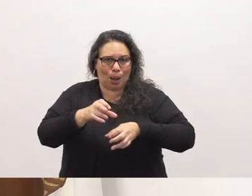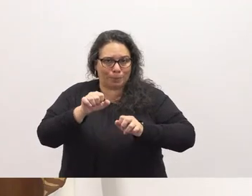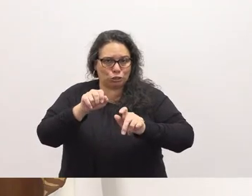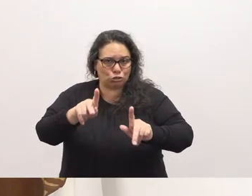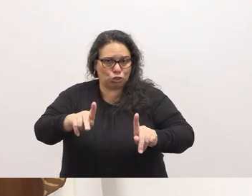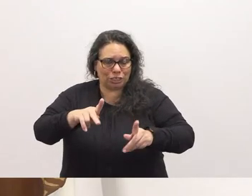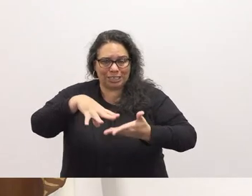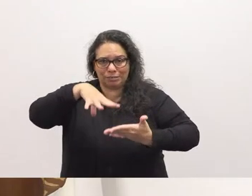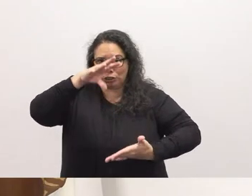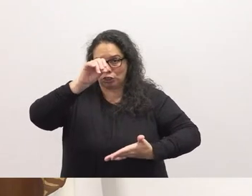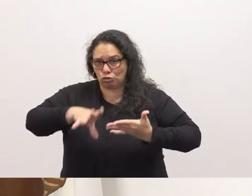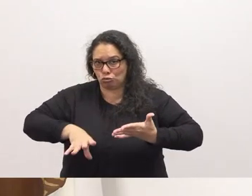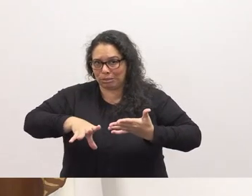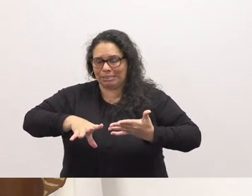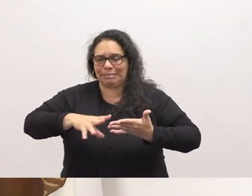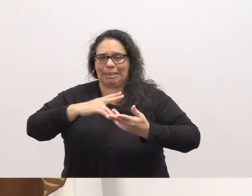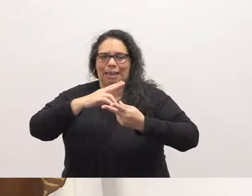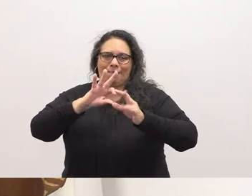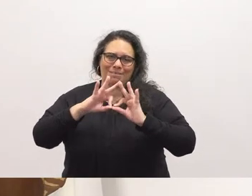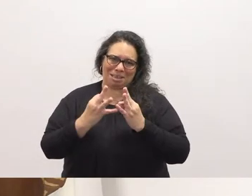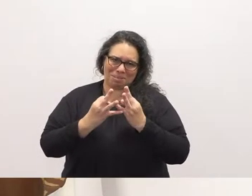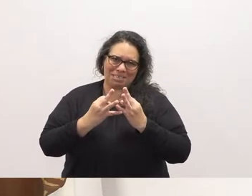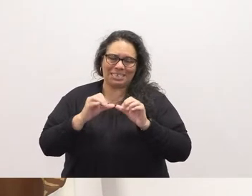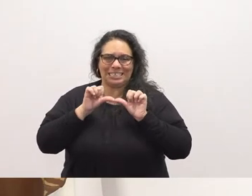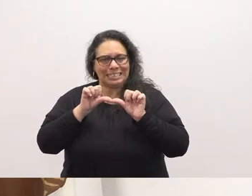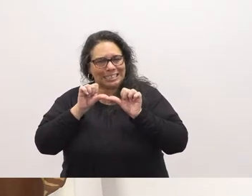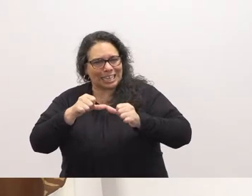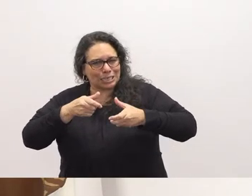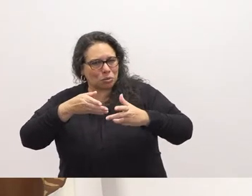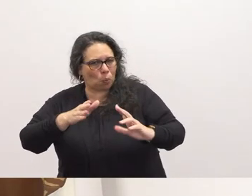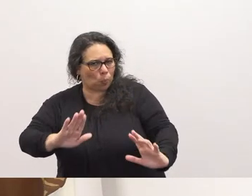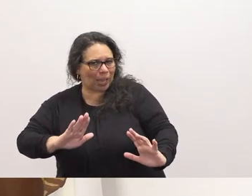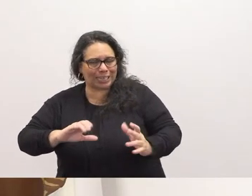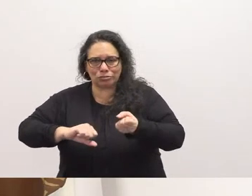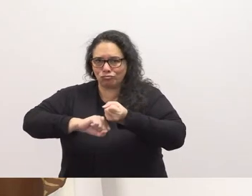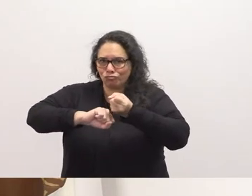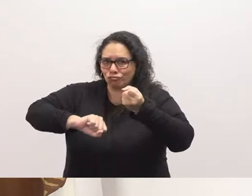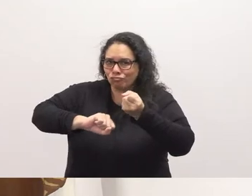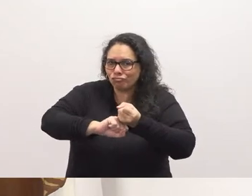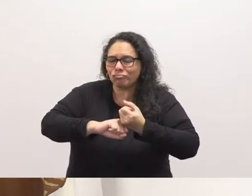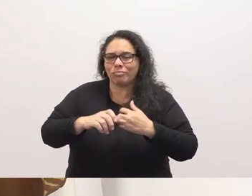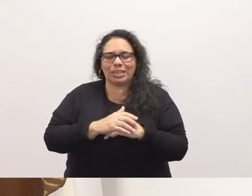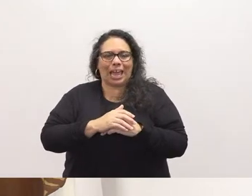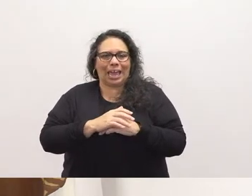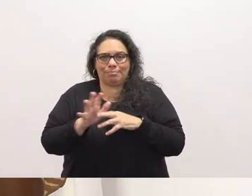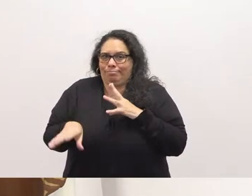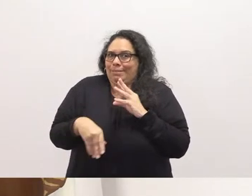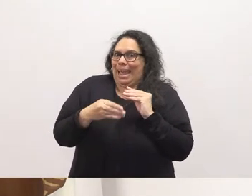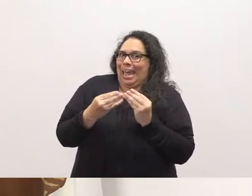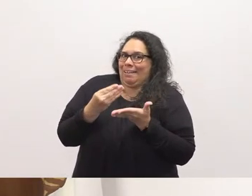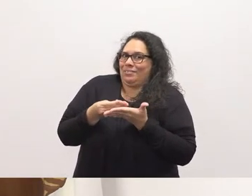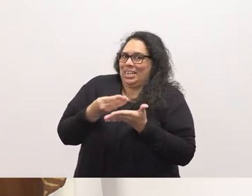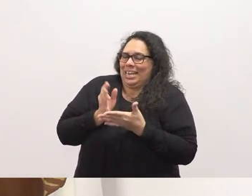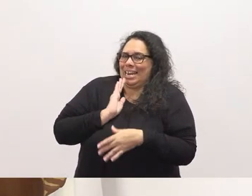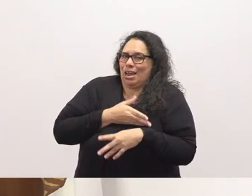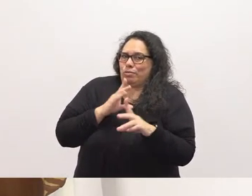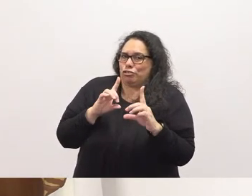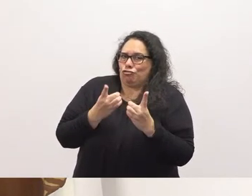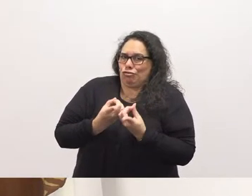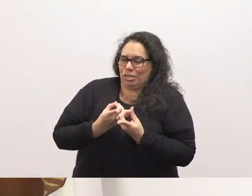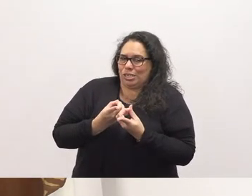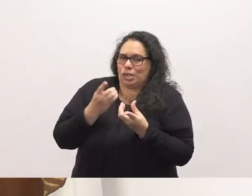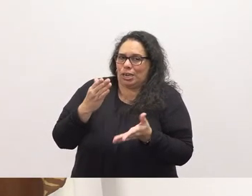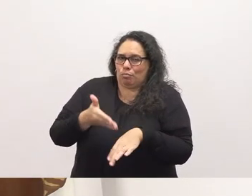and consistently looking for ways to support others and bring additional funding into our district to improve learning